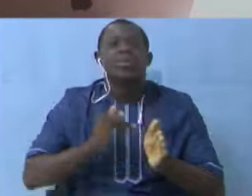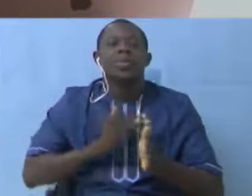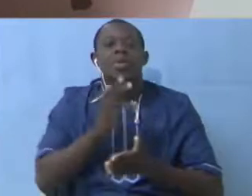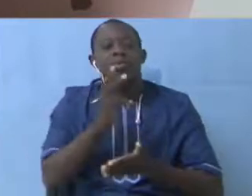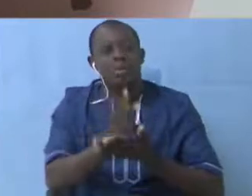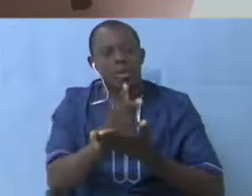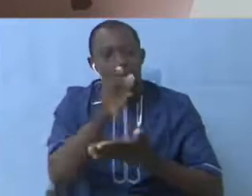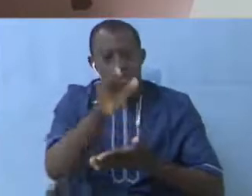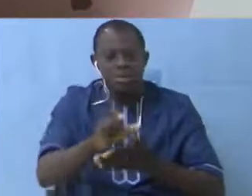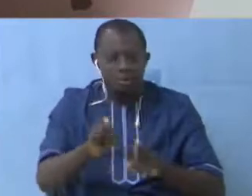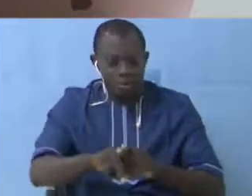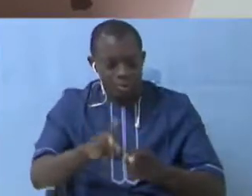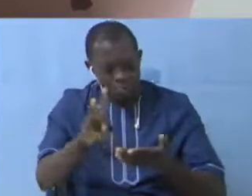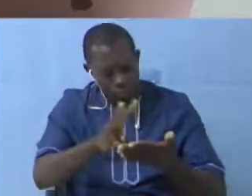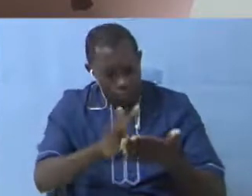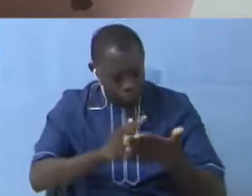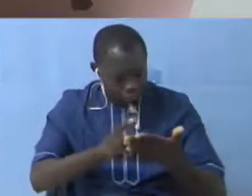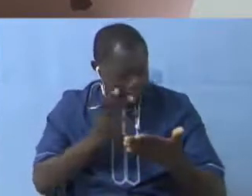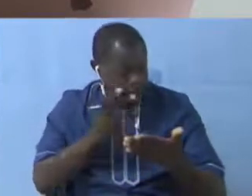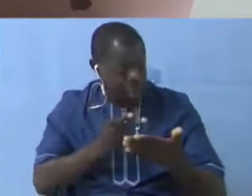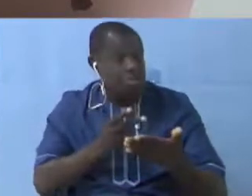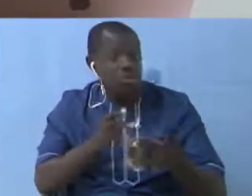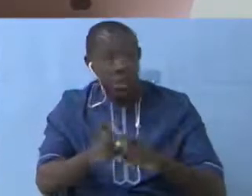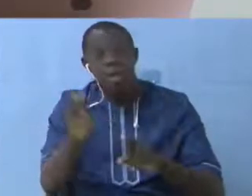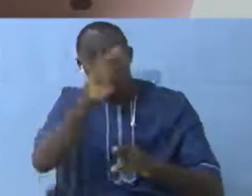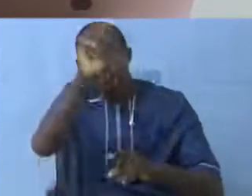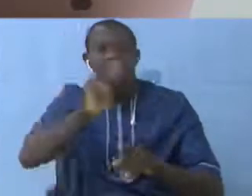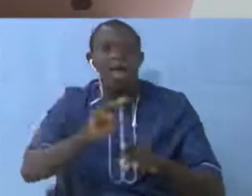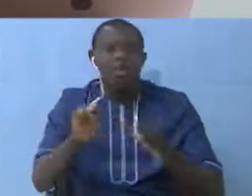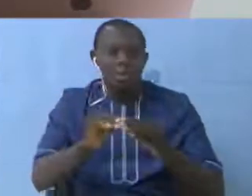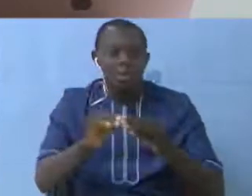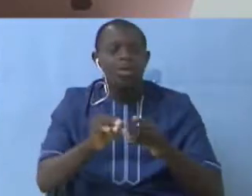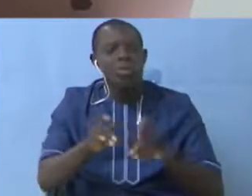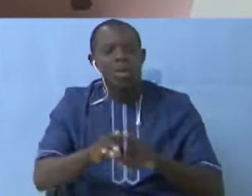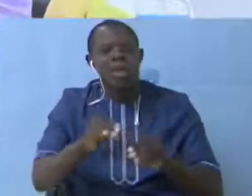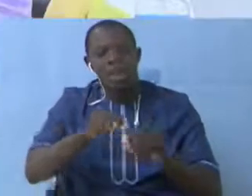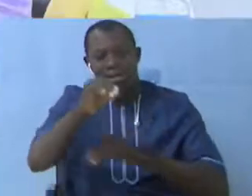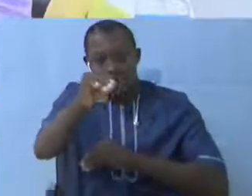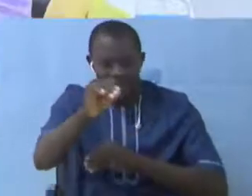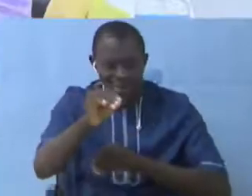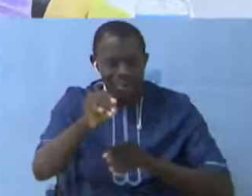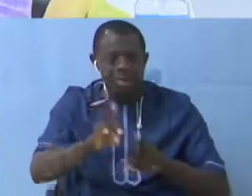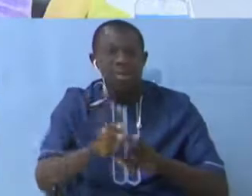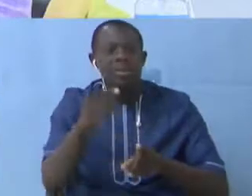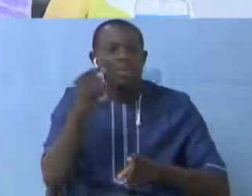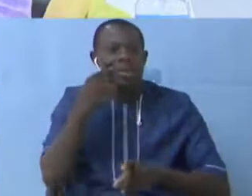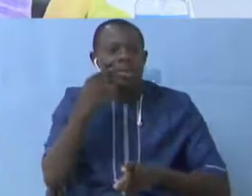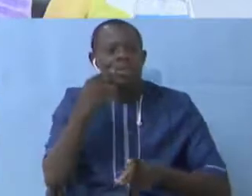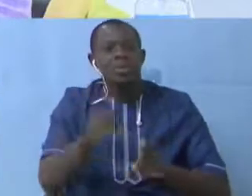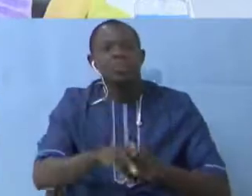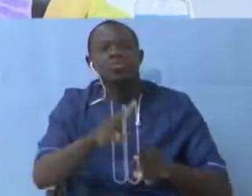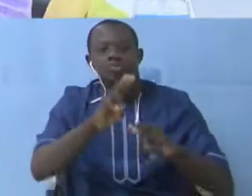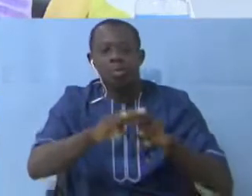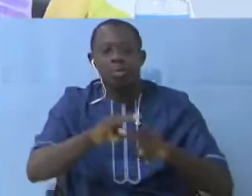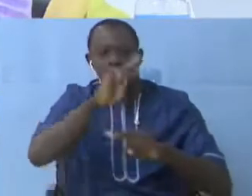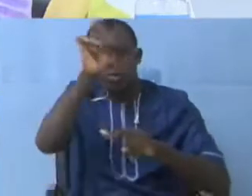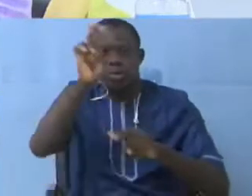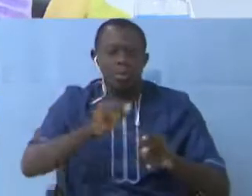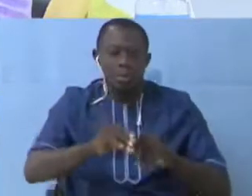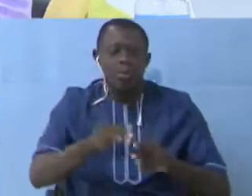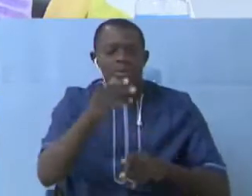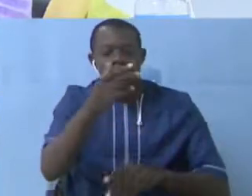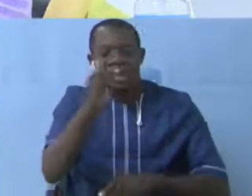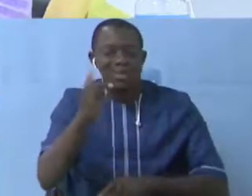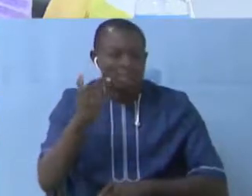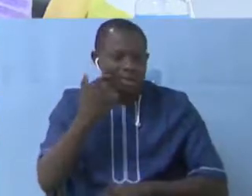extension of the National Assembly. Li mom la negi député téraloon na pour ñu mëna yokka li nga